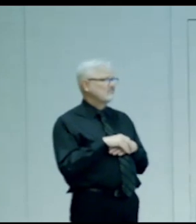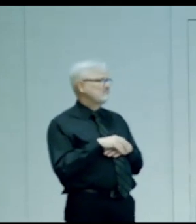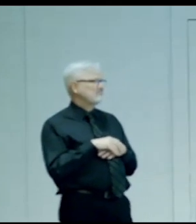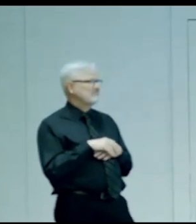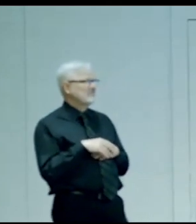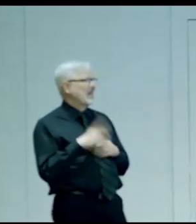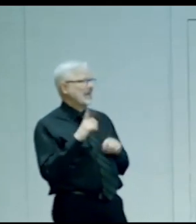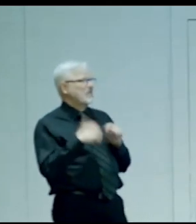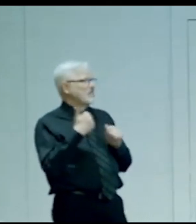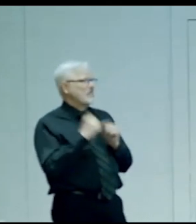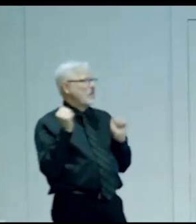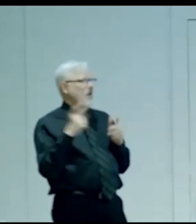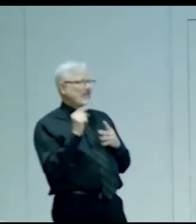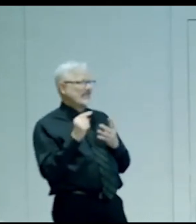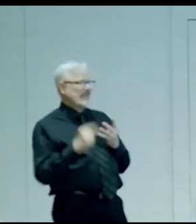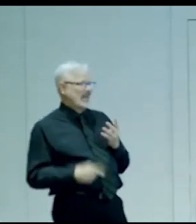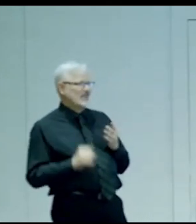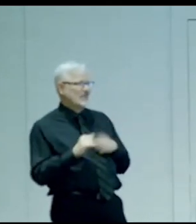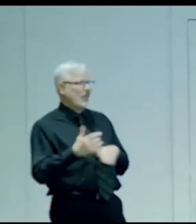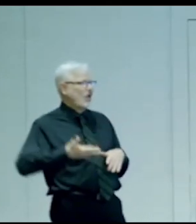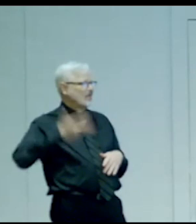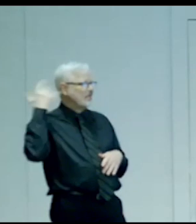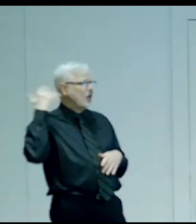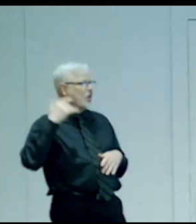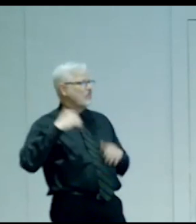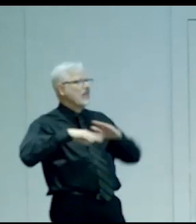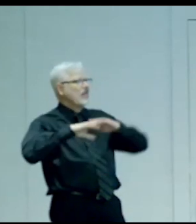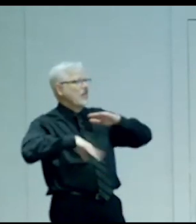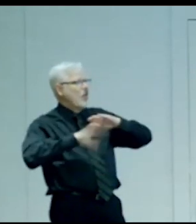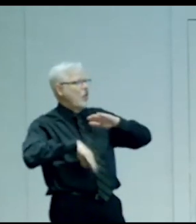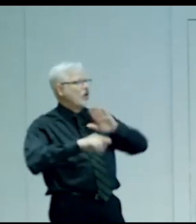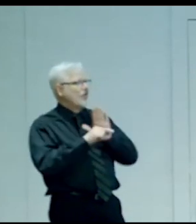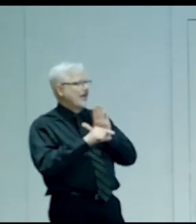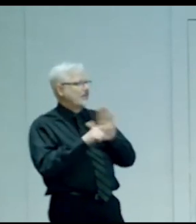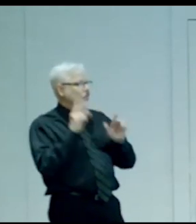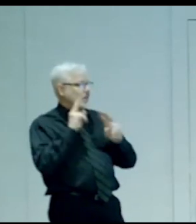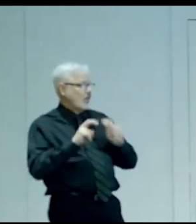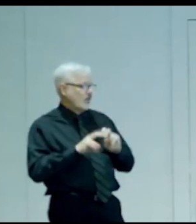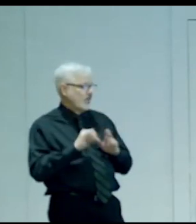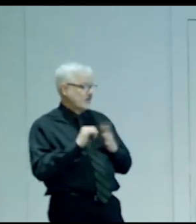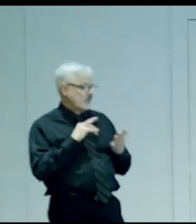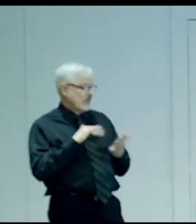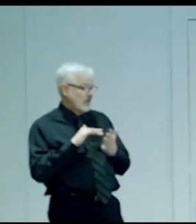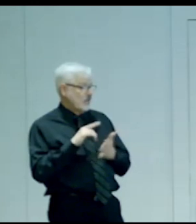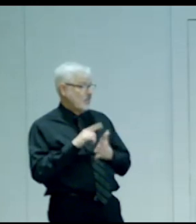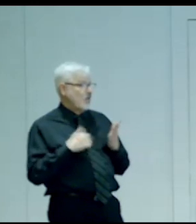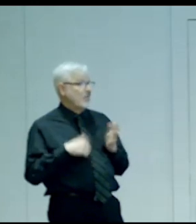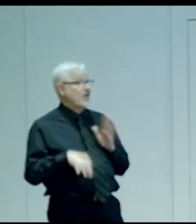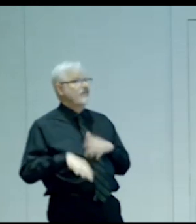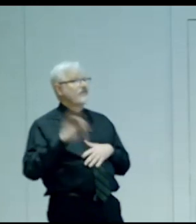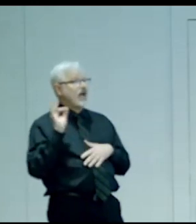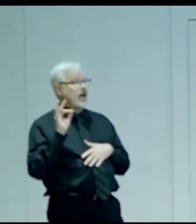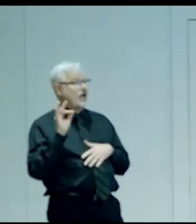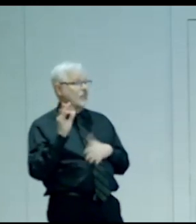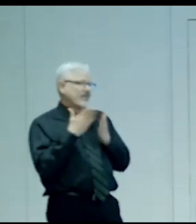remember all the details, it was quite a while ago, and lower grades. And we looked at the study, and what we found in the general